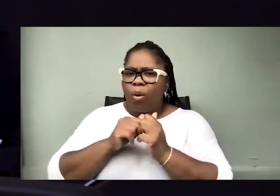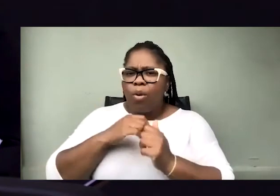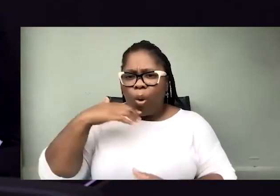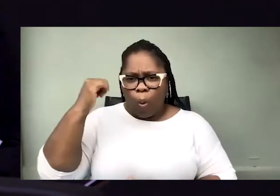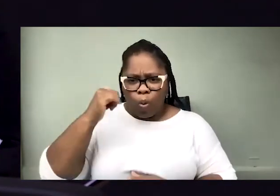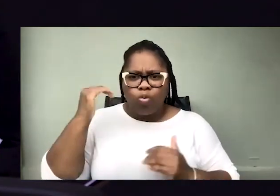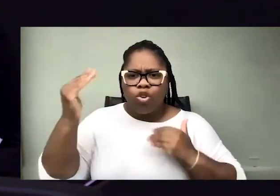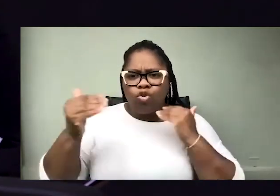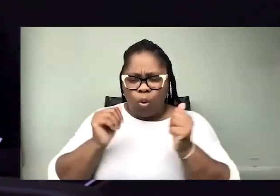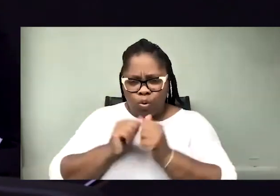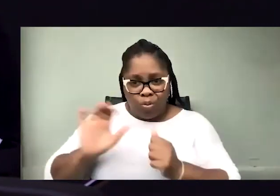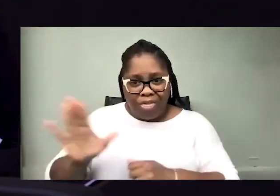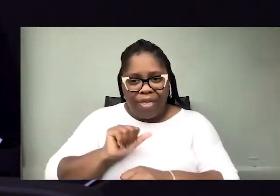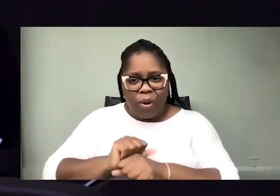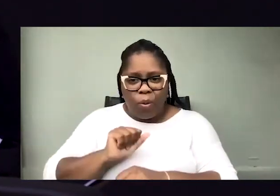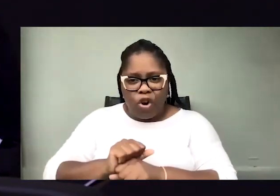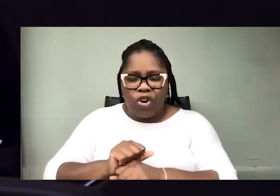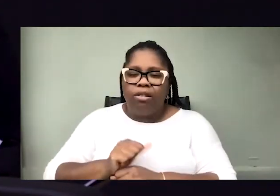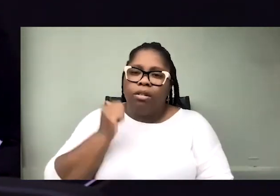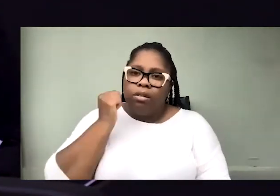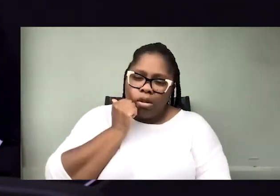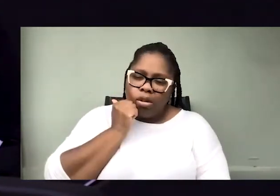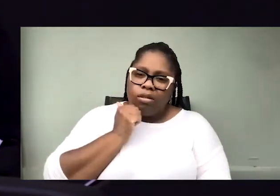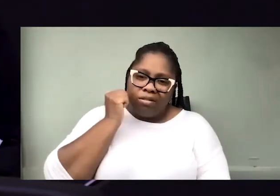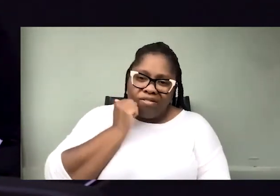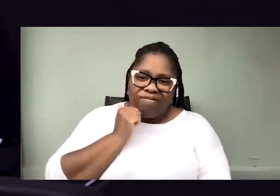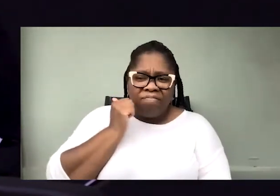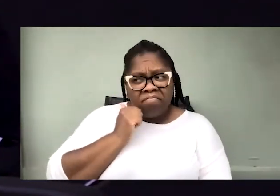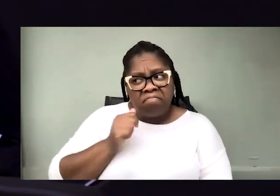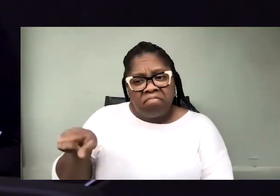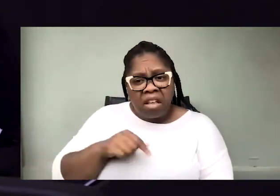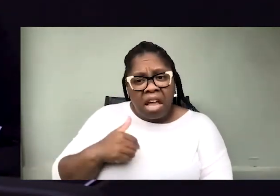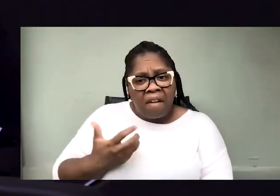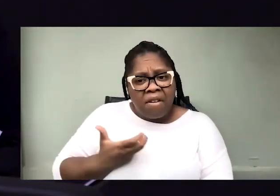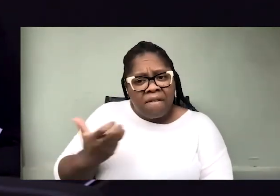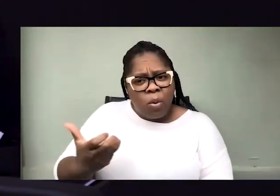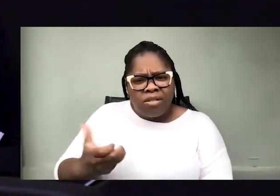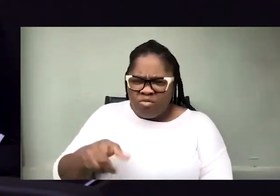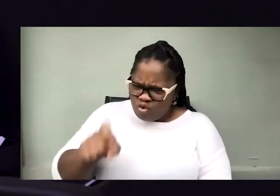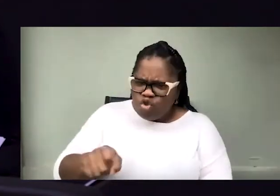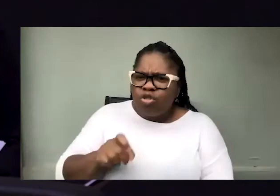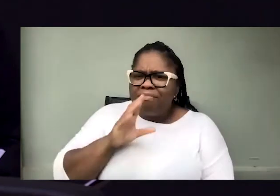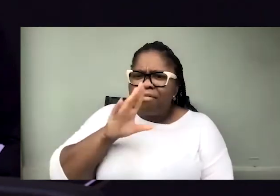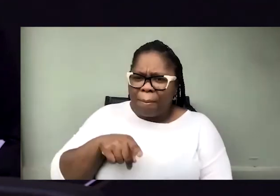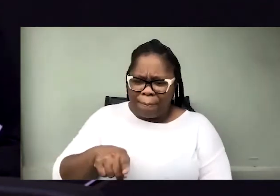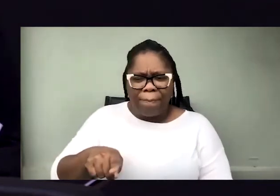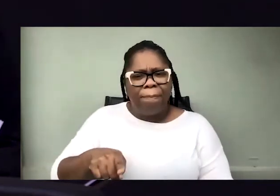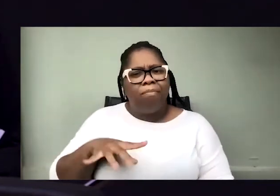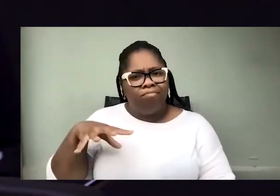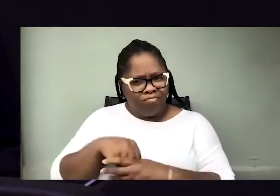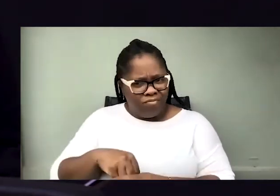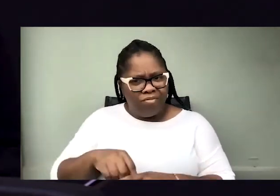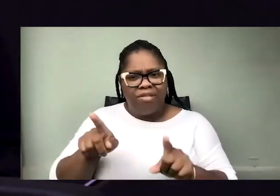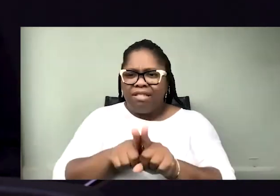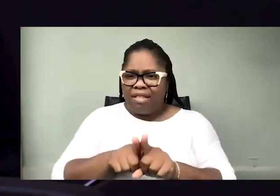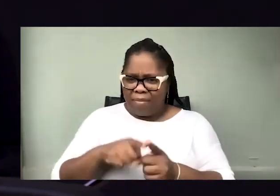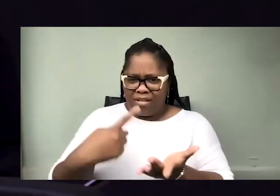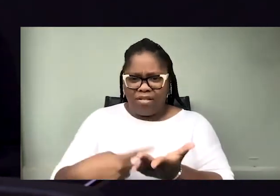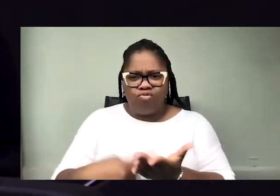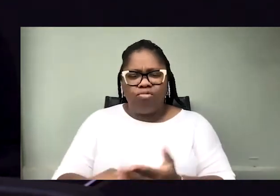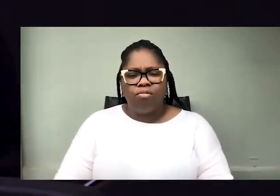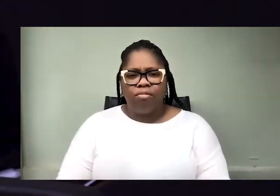adults through their work day in and day out that have a voice and should have a voice at that same table.